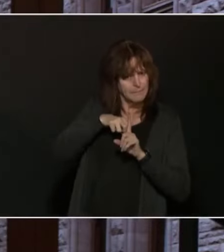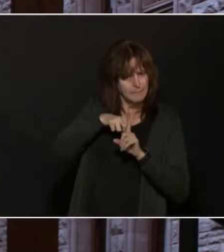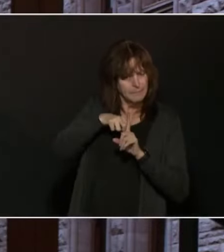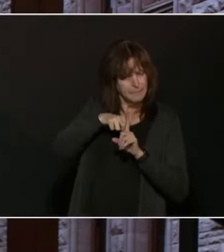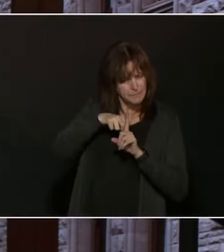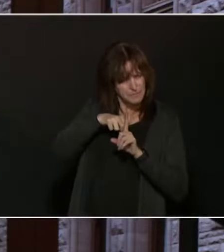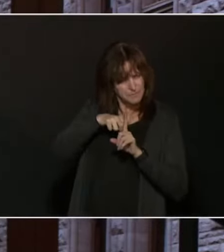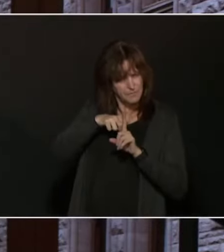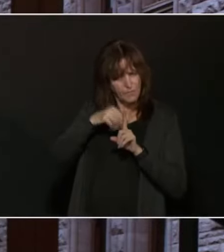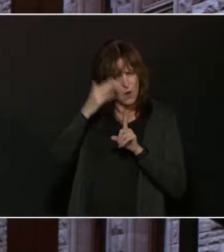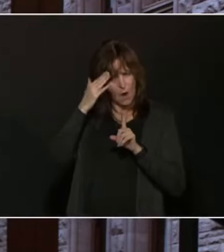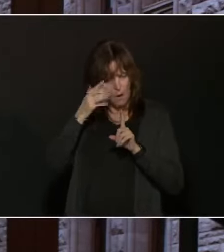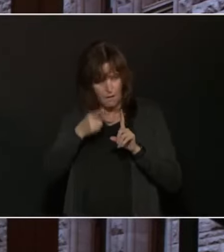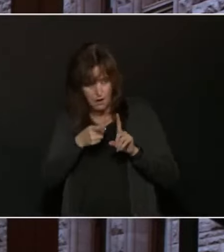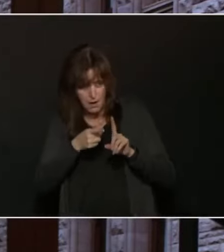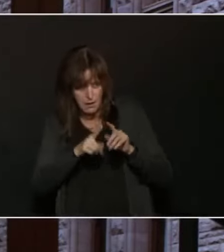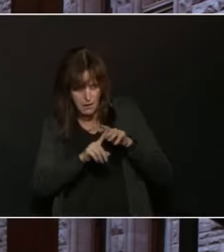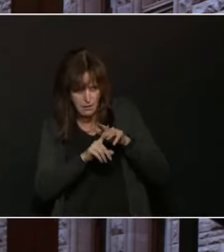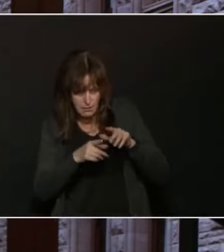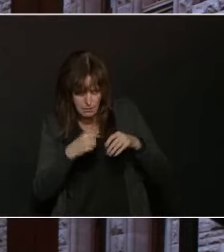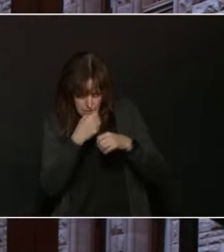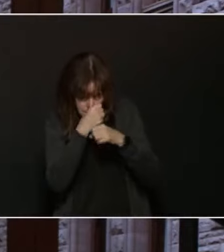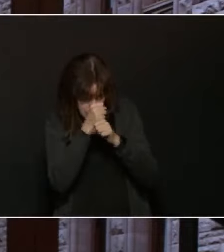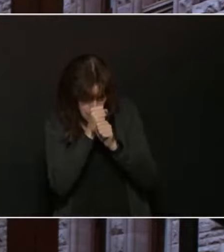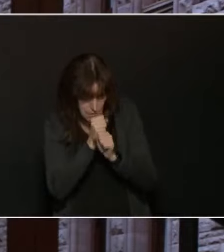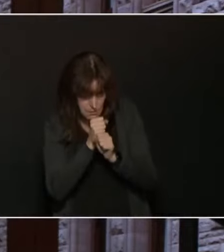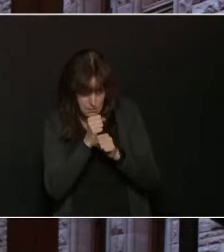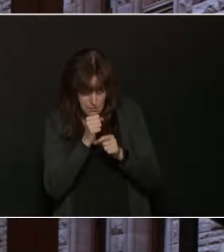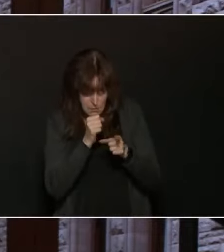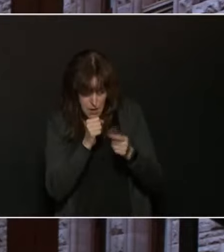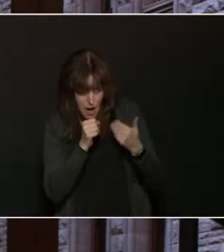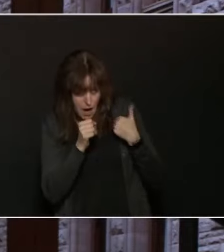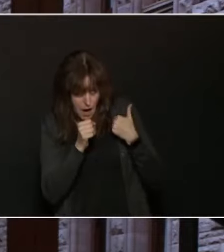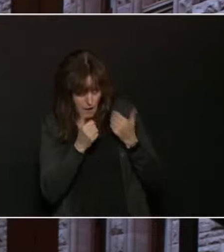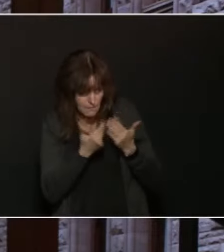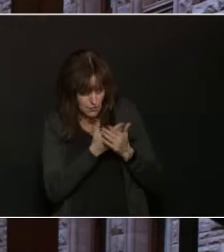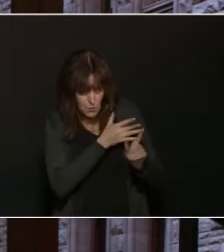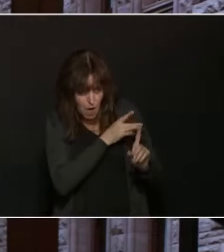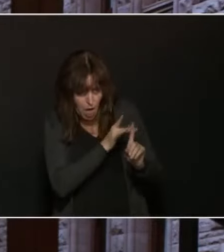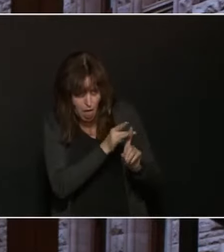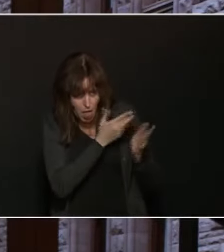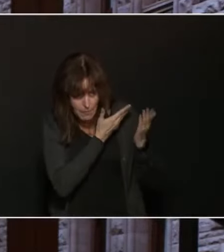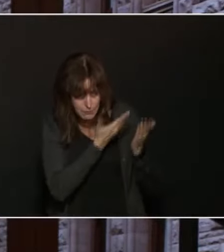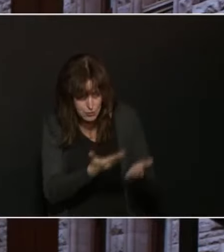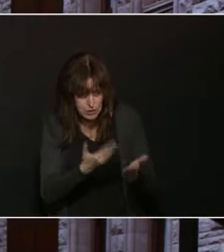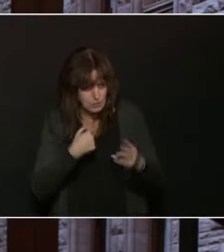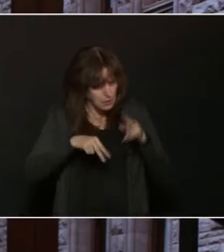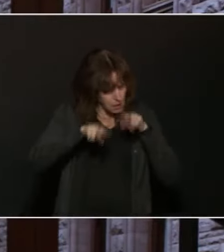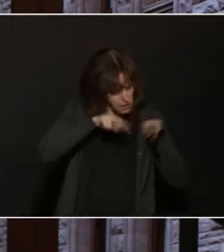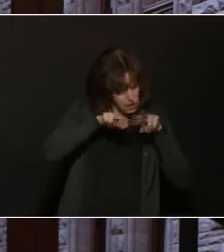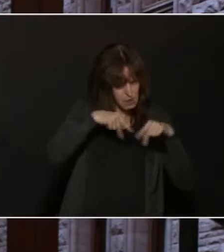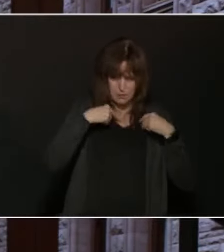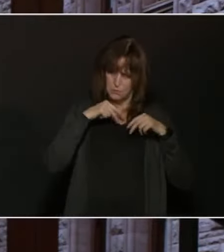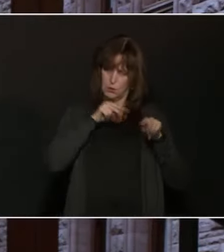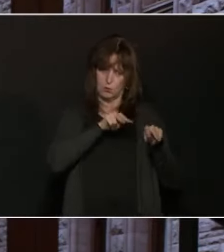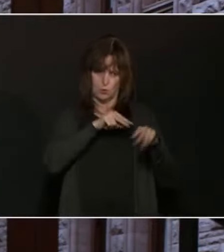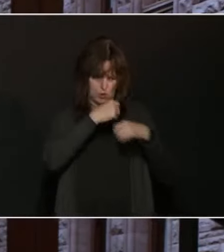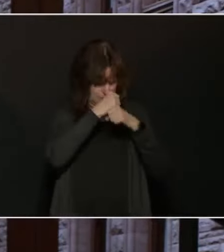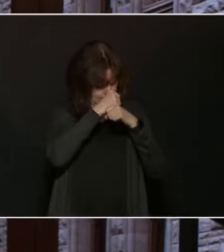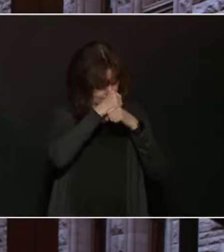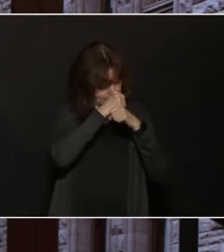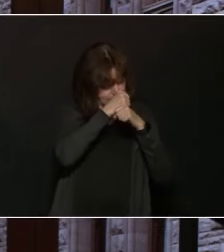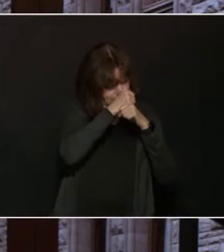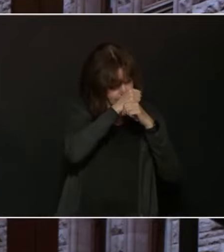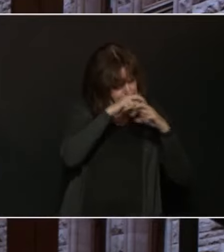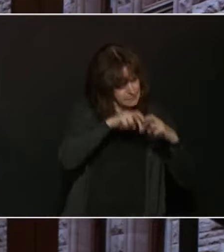any positive test, is it have one of those variants, yes or no? We can't say specifically which one until we do the full gene sequencing, which does